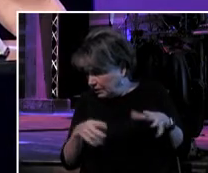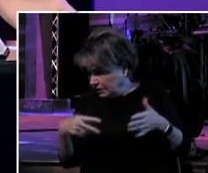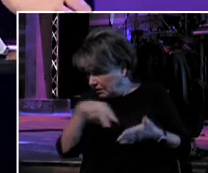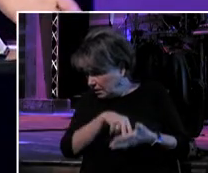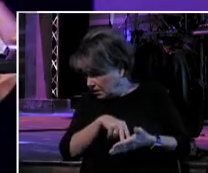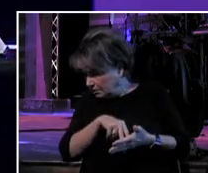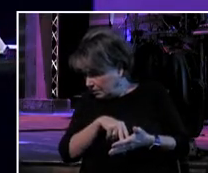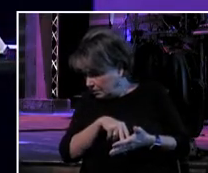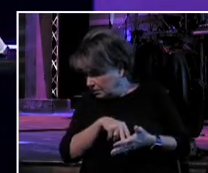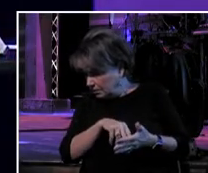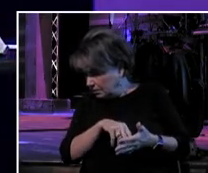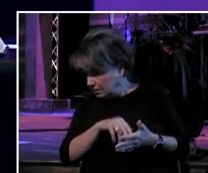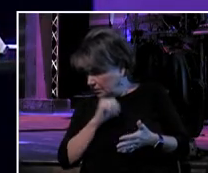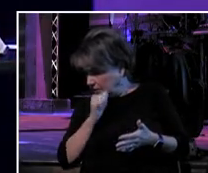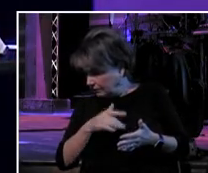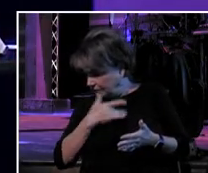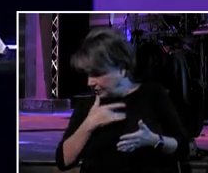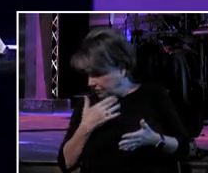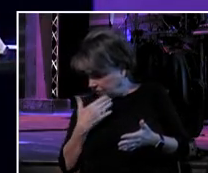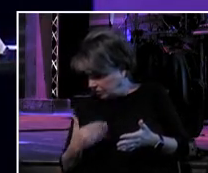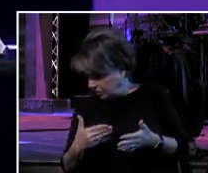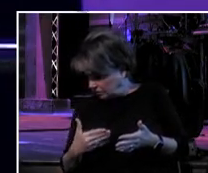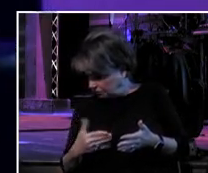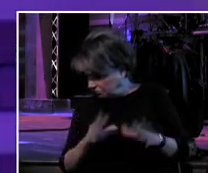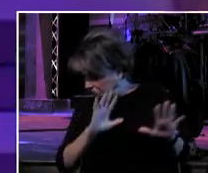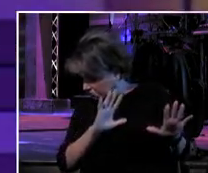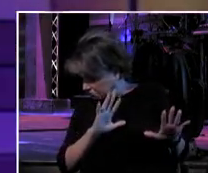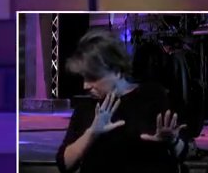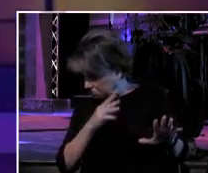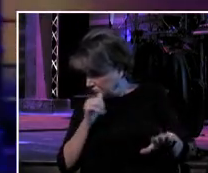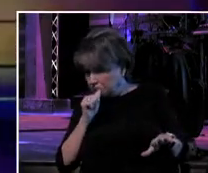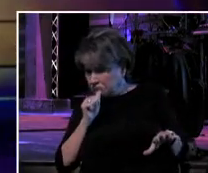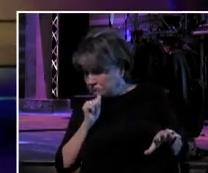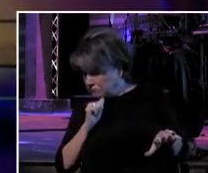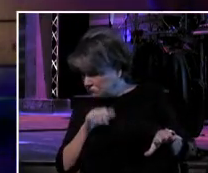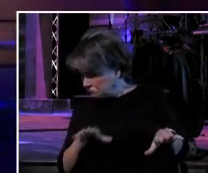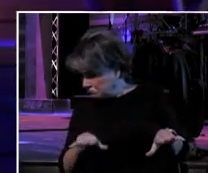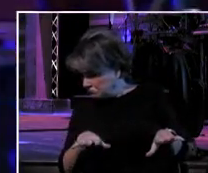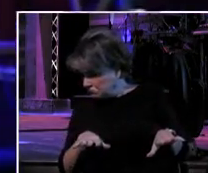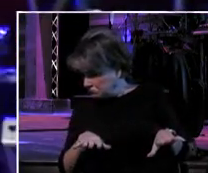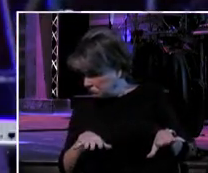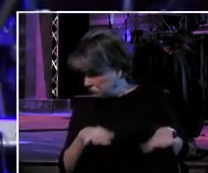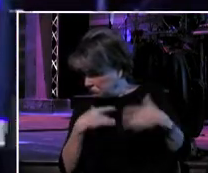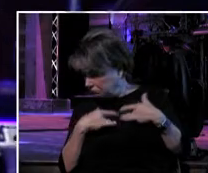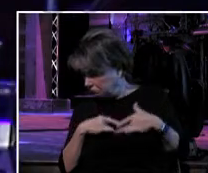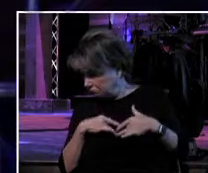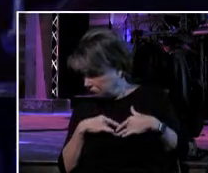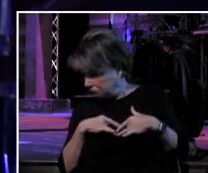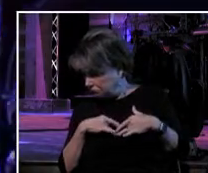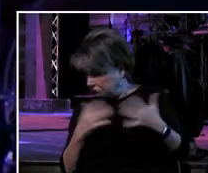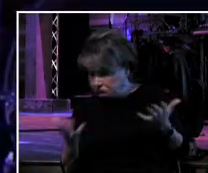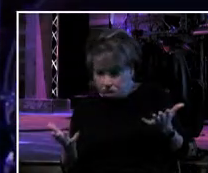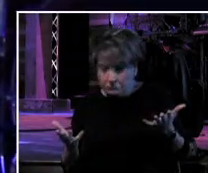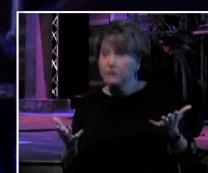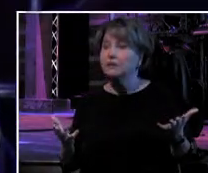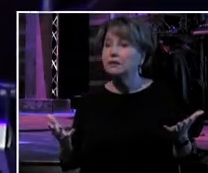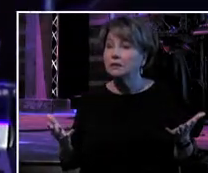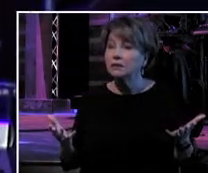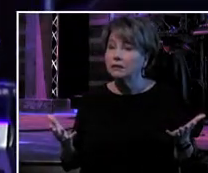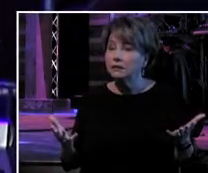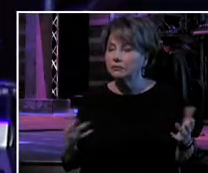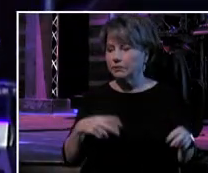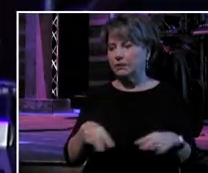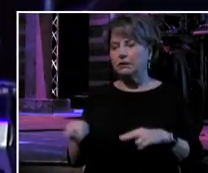know? It's a setback. When things don't work out the way I want to, when things don't work out in my timing, we can view it